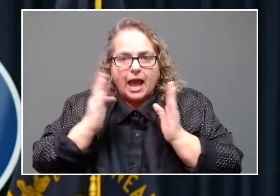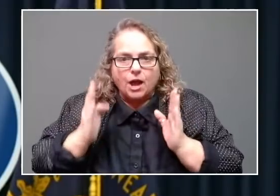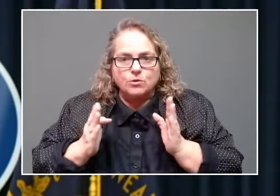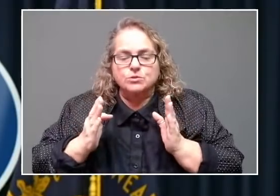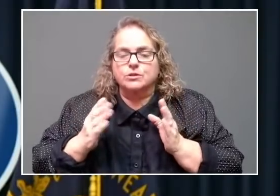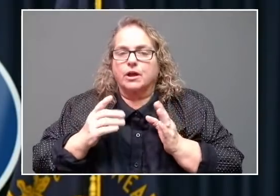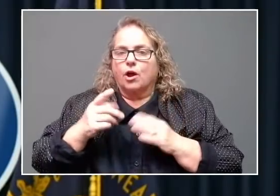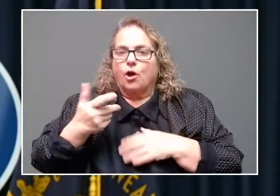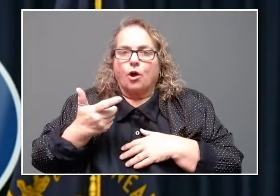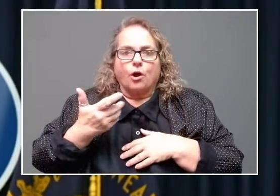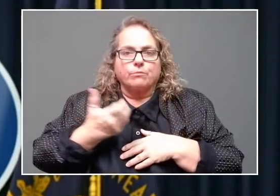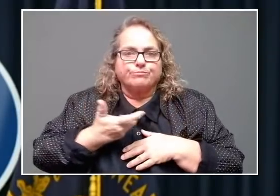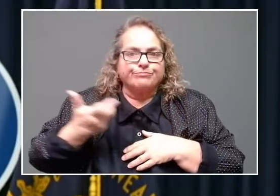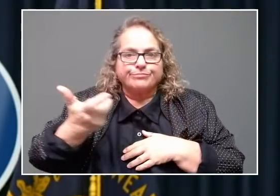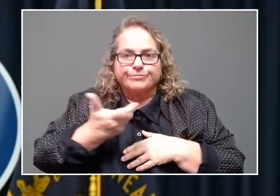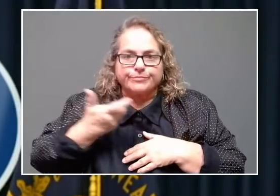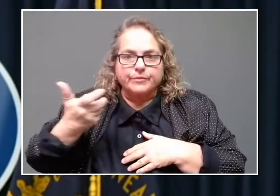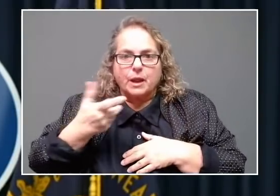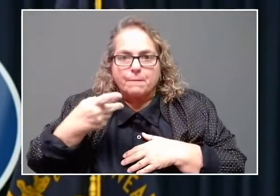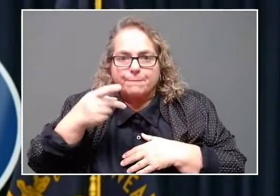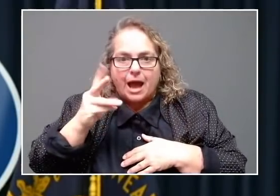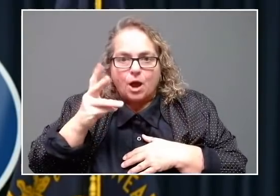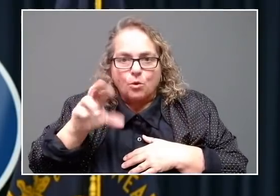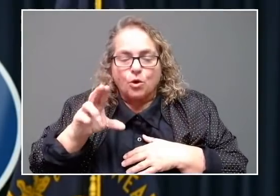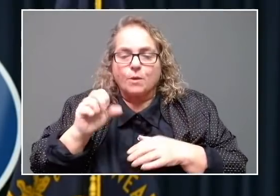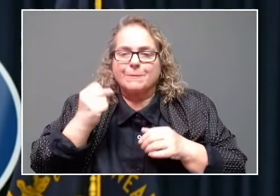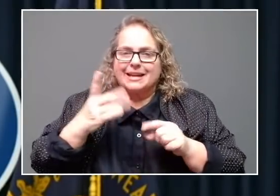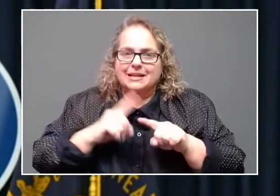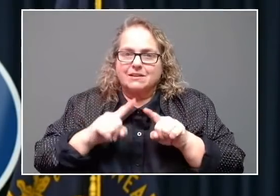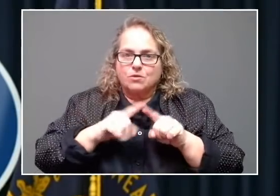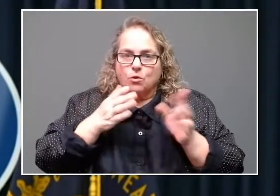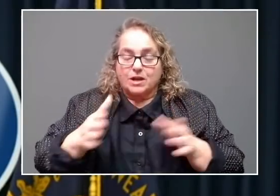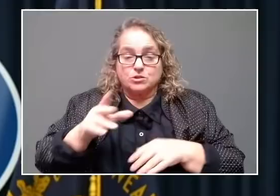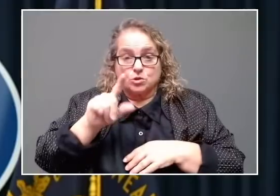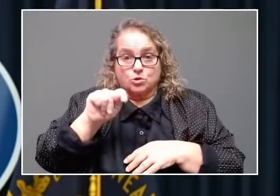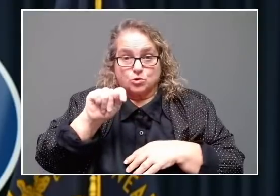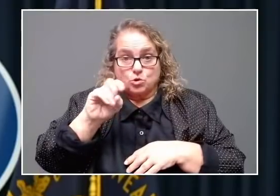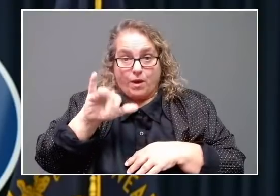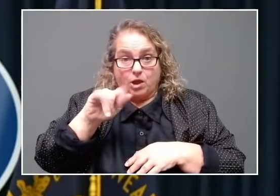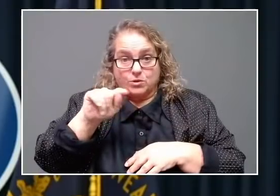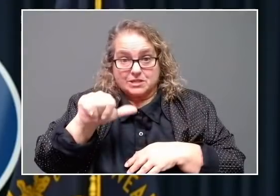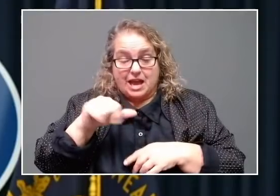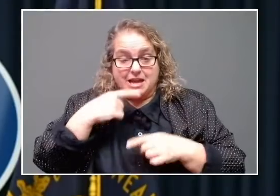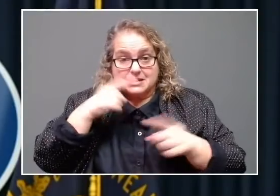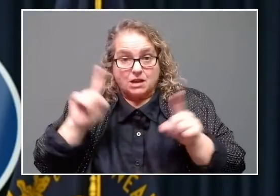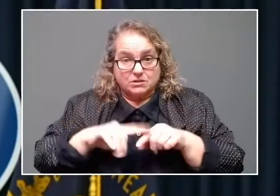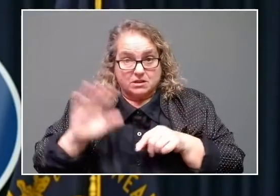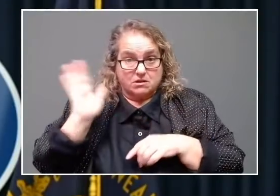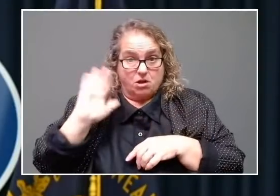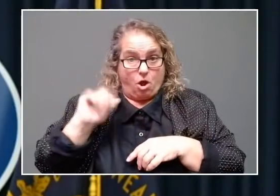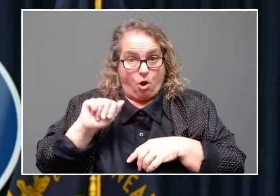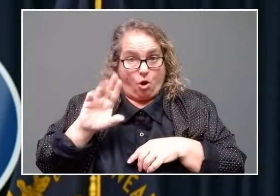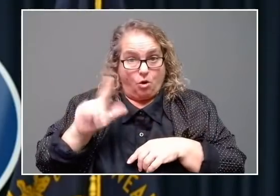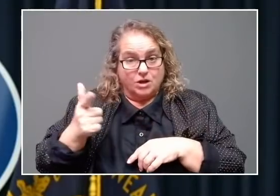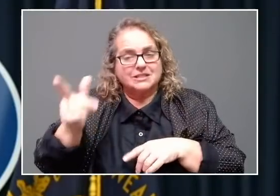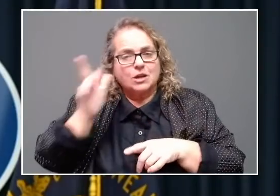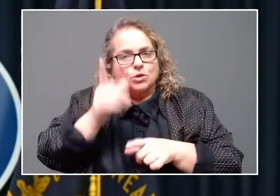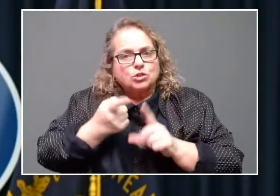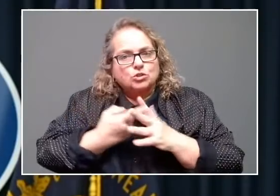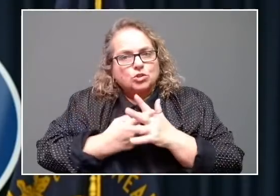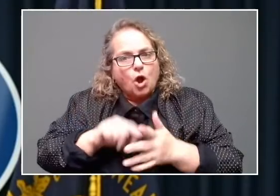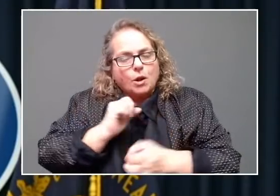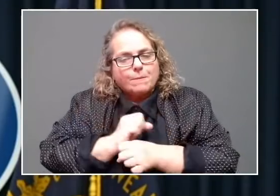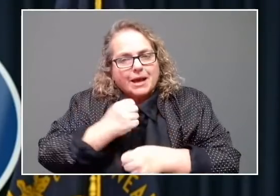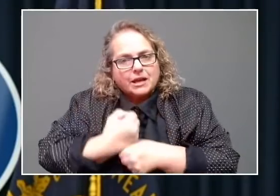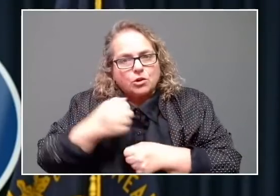other applications. So Toyota Motor North America announced in August that it'll start making fuel cell modules for